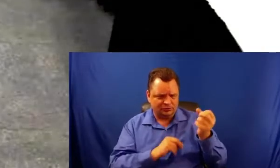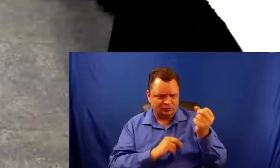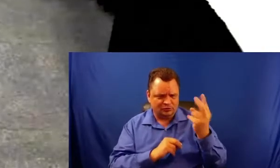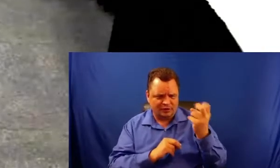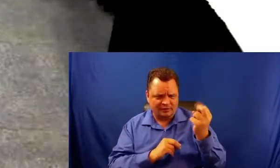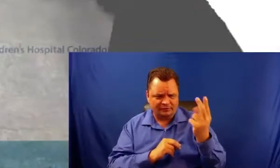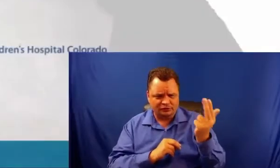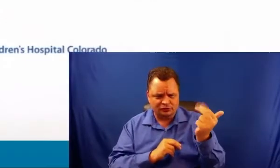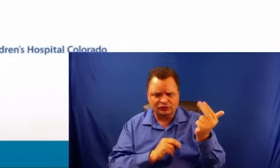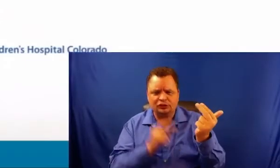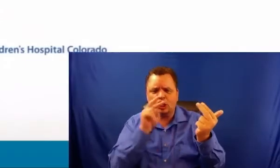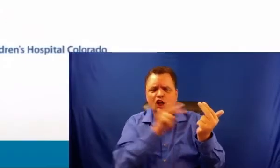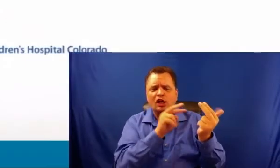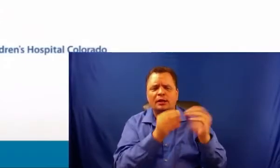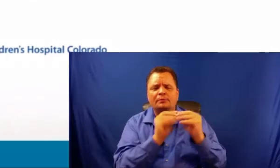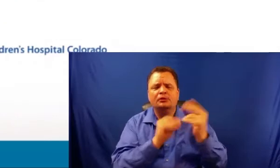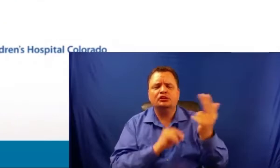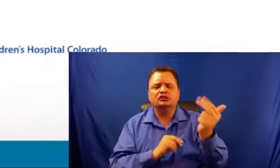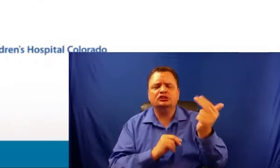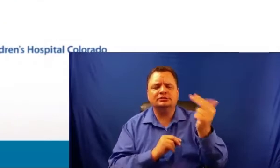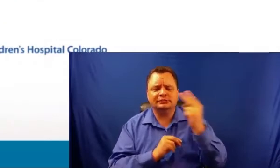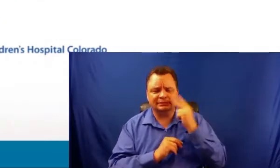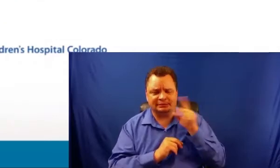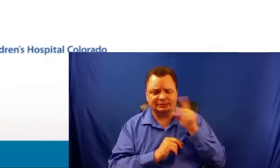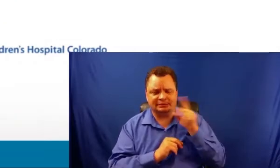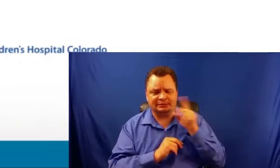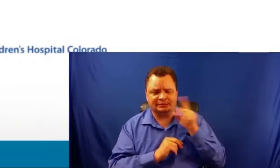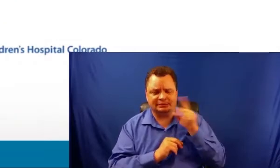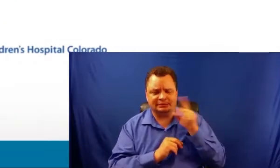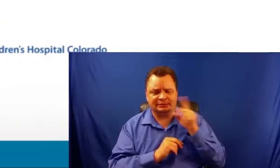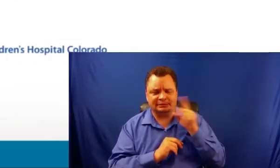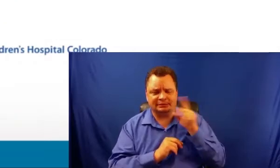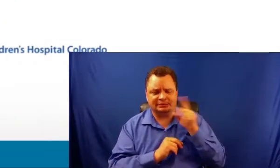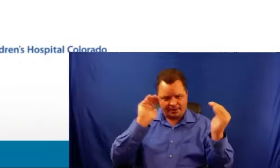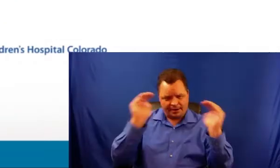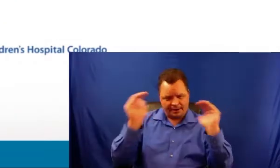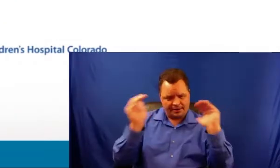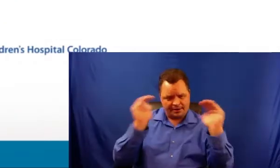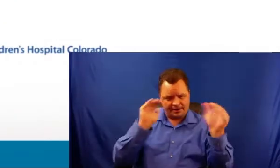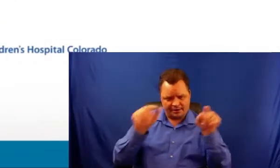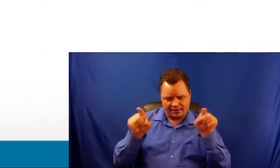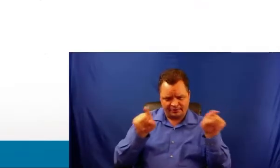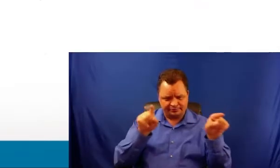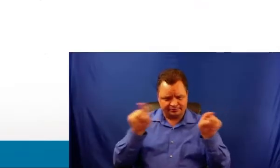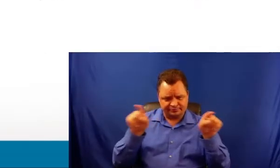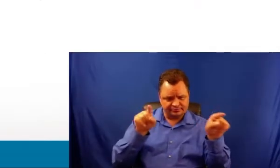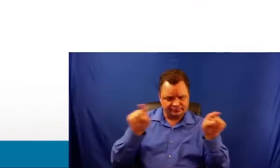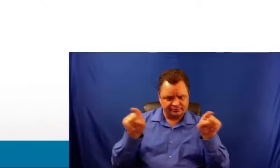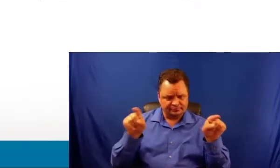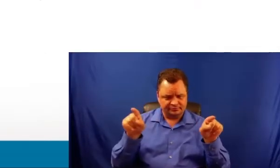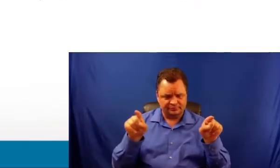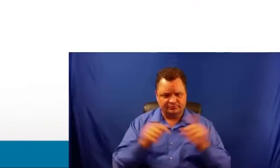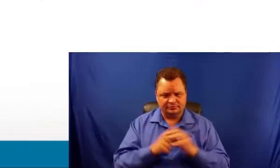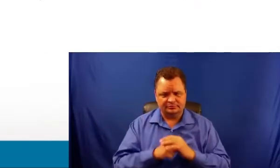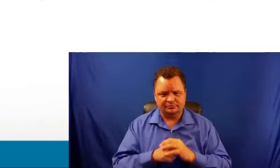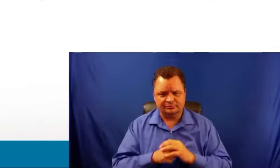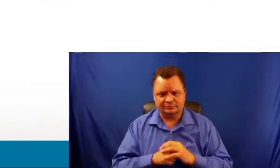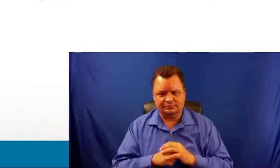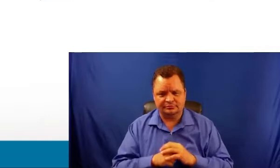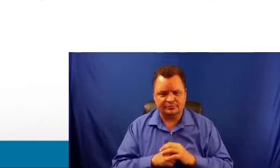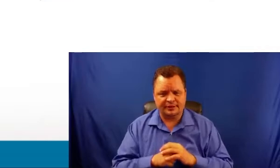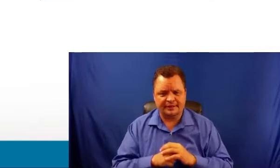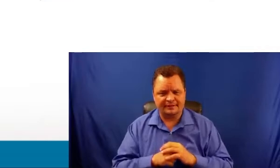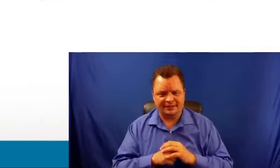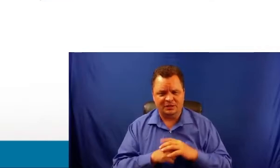see, even if you look at the admissions, the previous slide, if we look at the admissions, you can see that we are